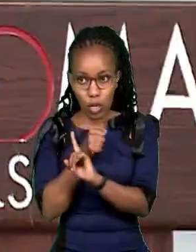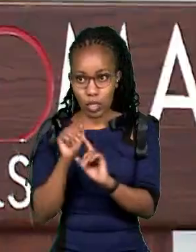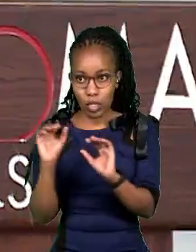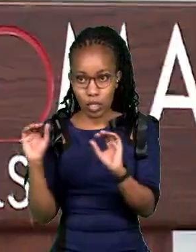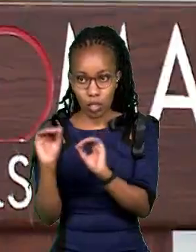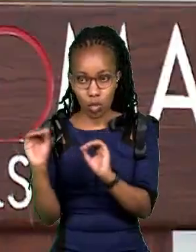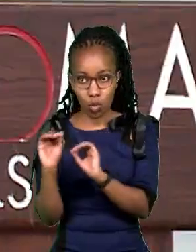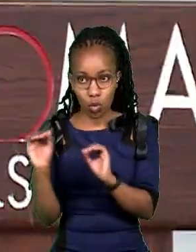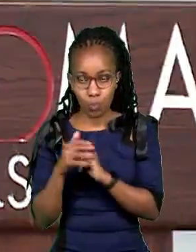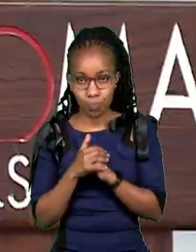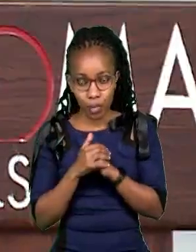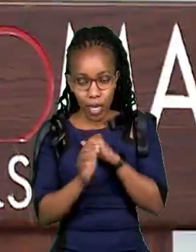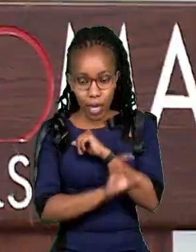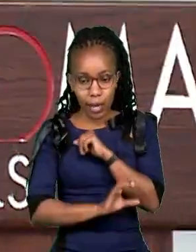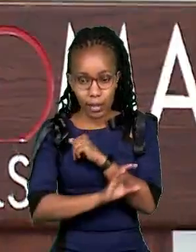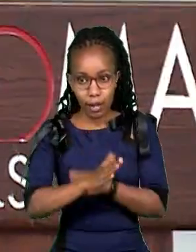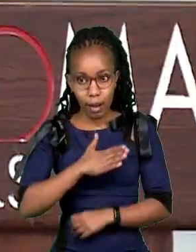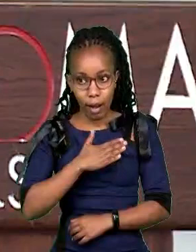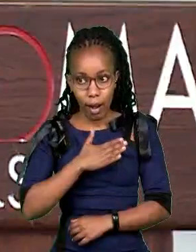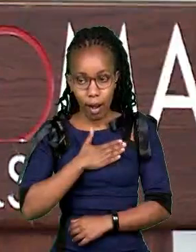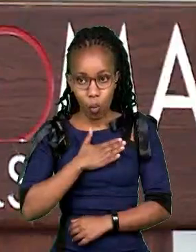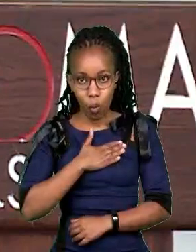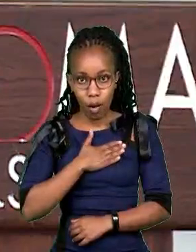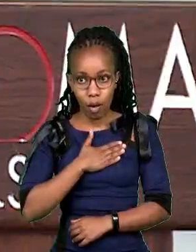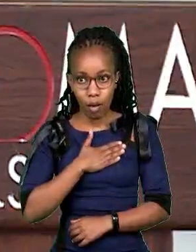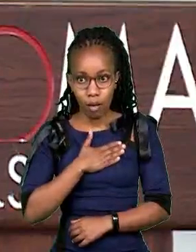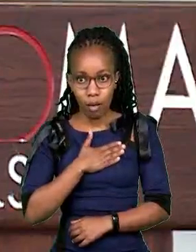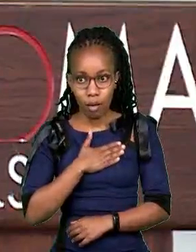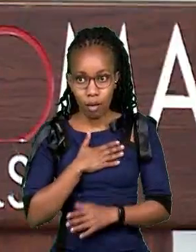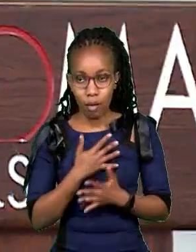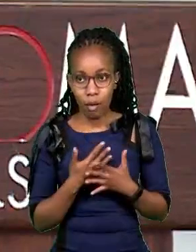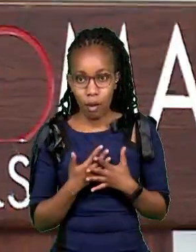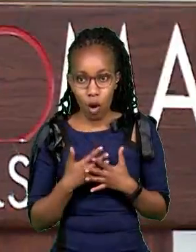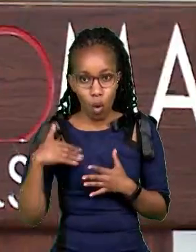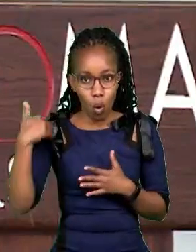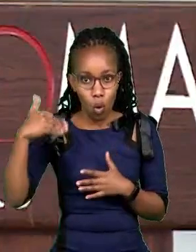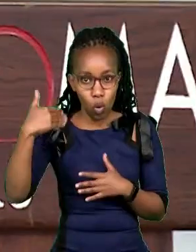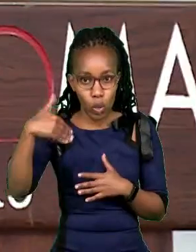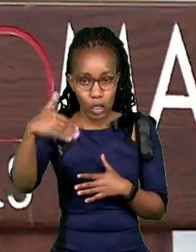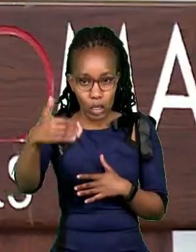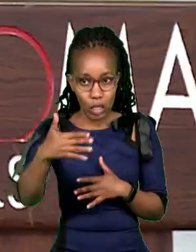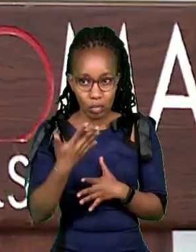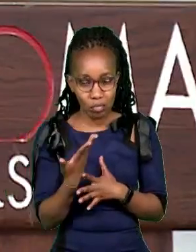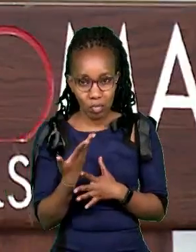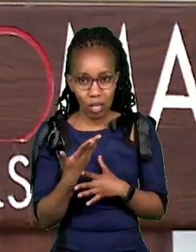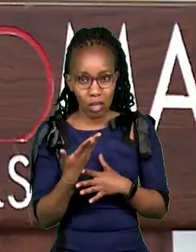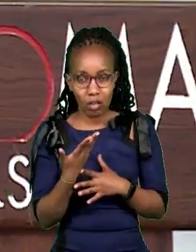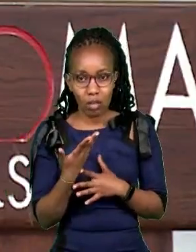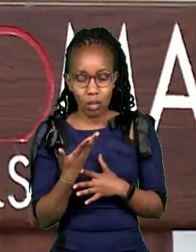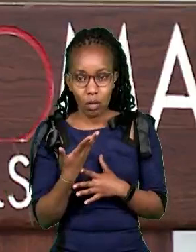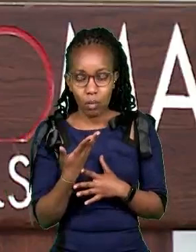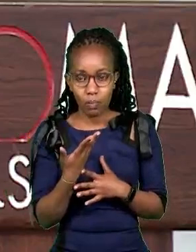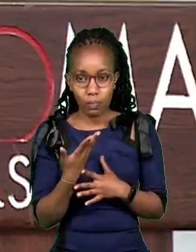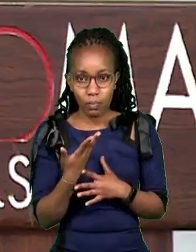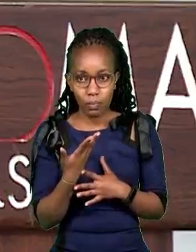to have a country that cannot every time be seen as a country